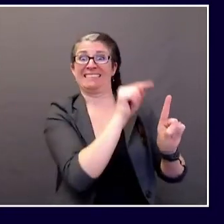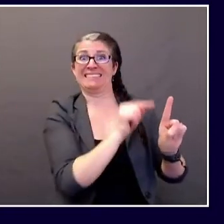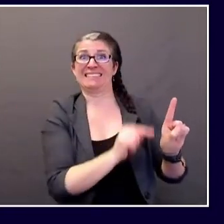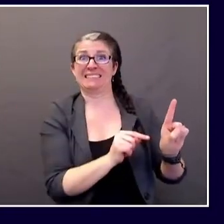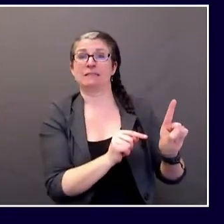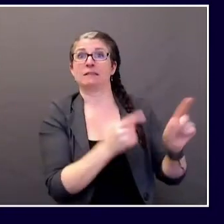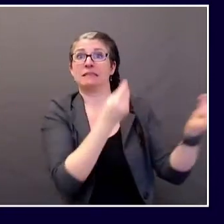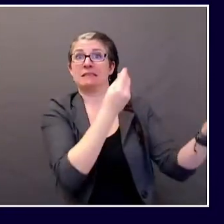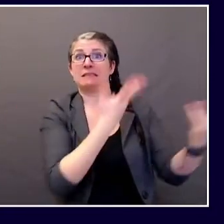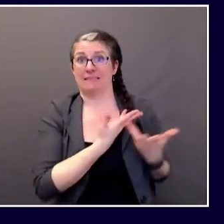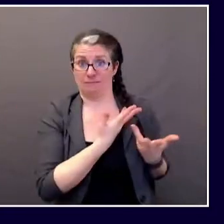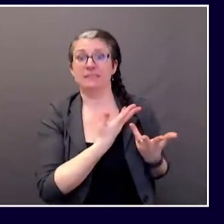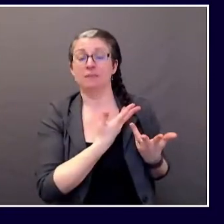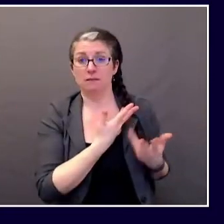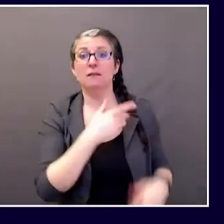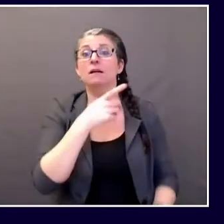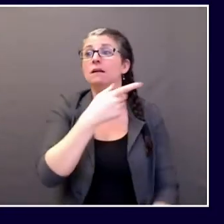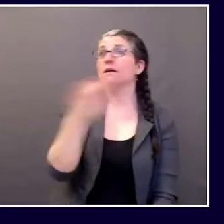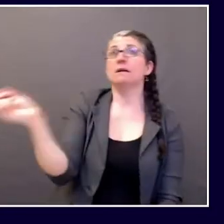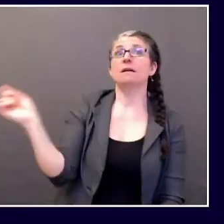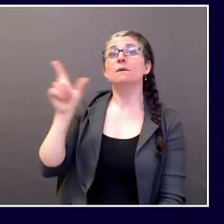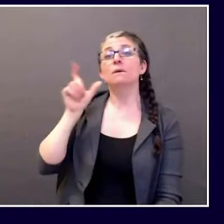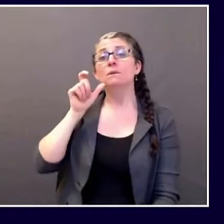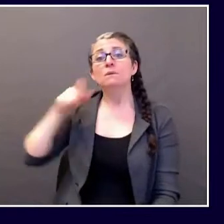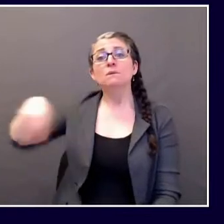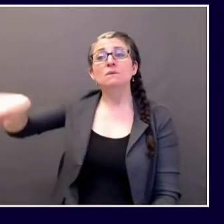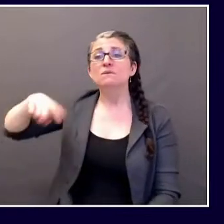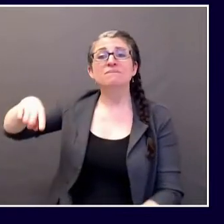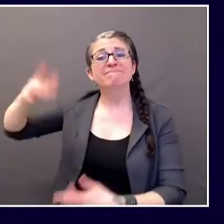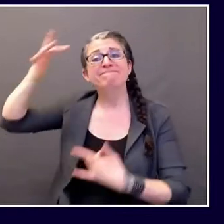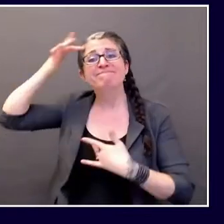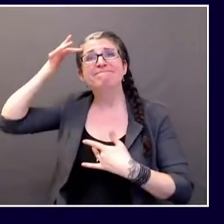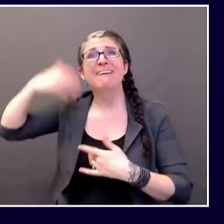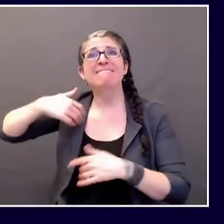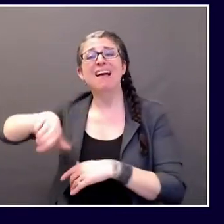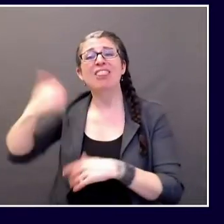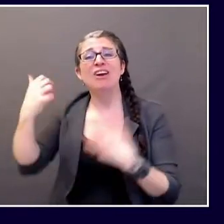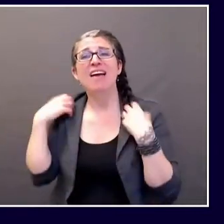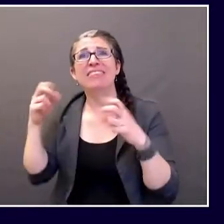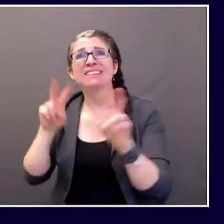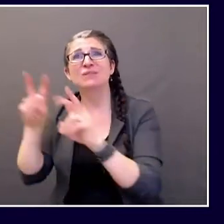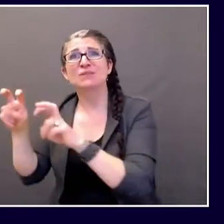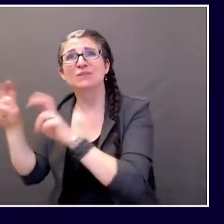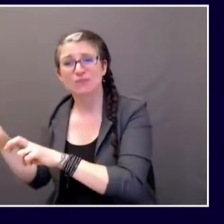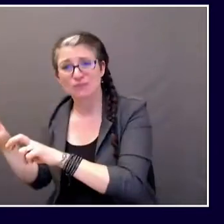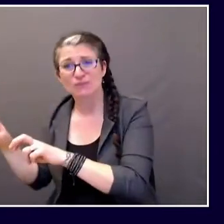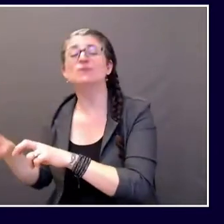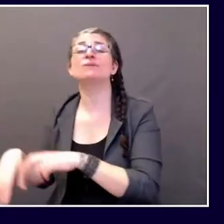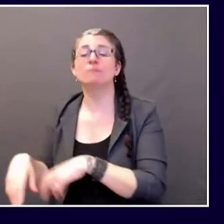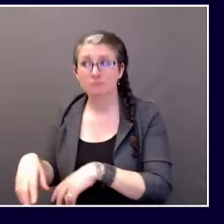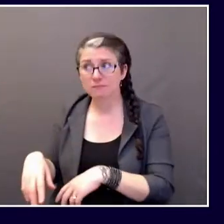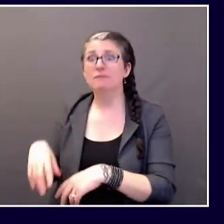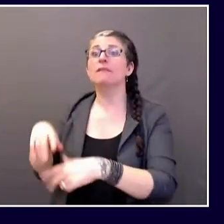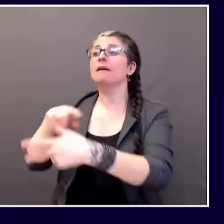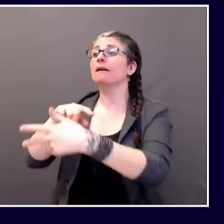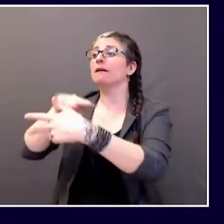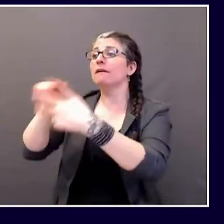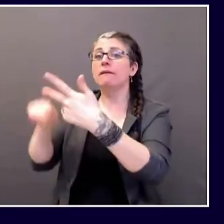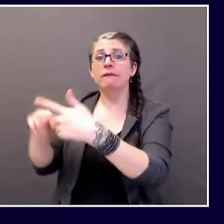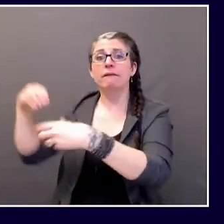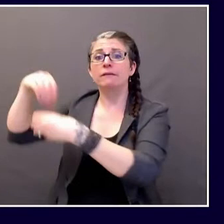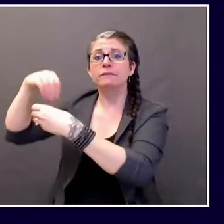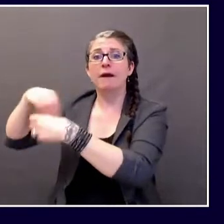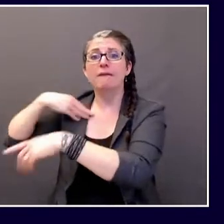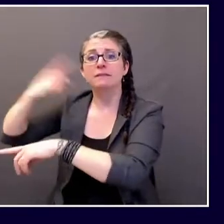proxy for many of the other health conditions that we know predispose somebody for worse outcomes with COVID. The other, and